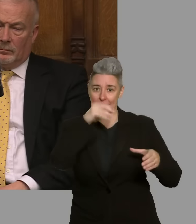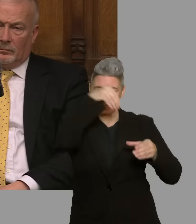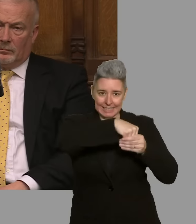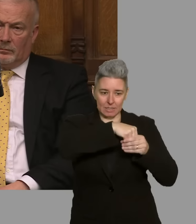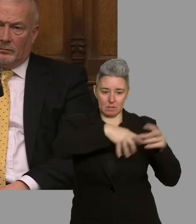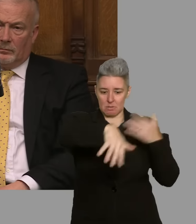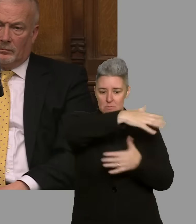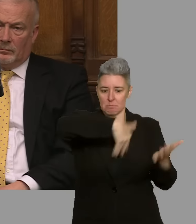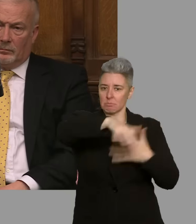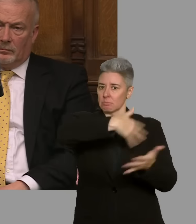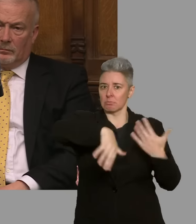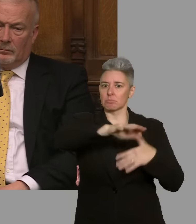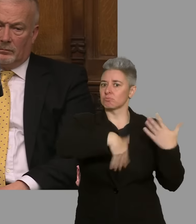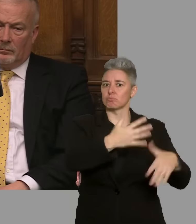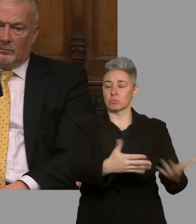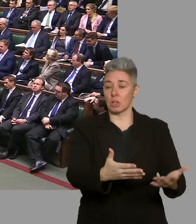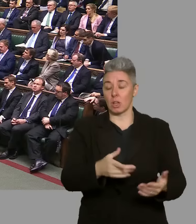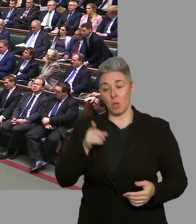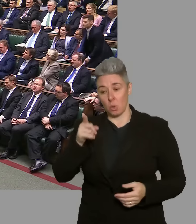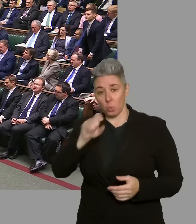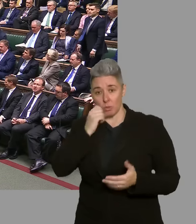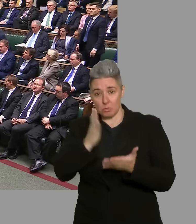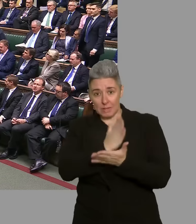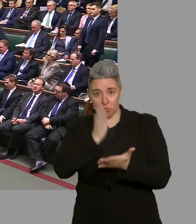of women's prisons immediately?